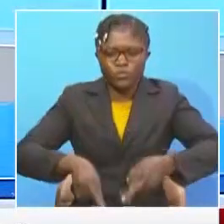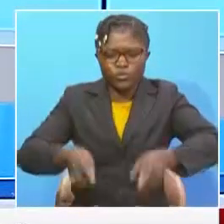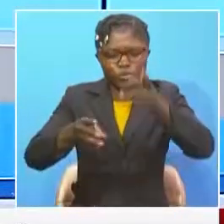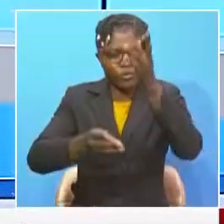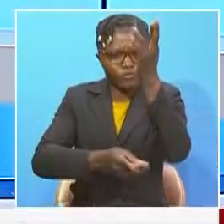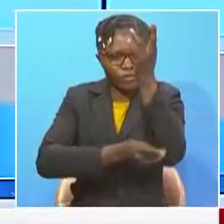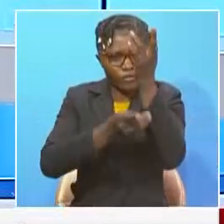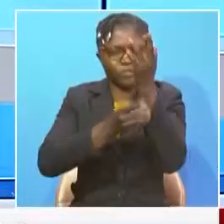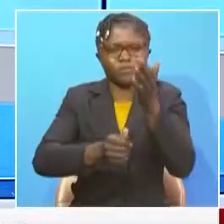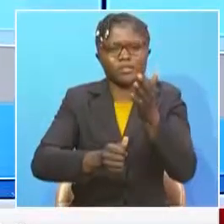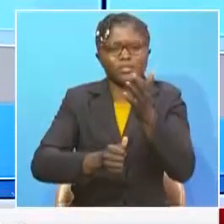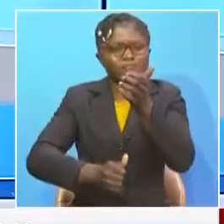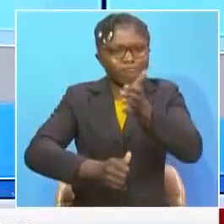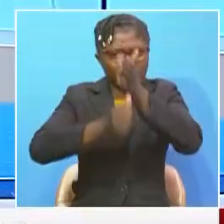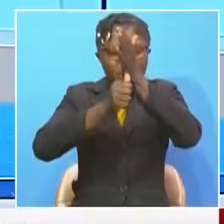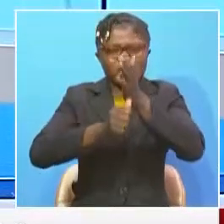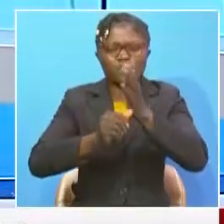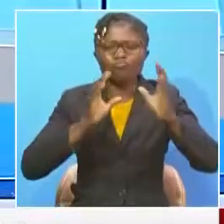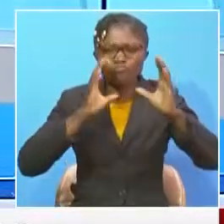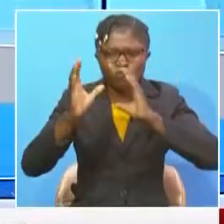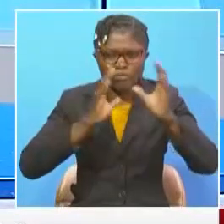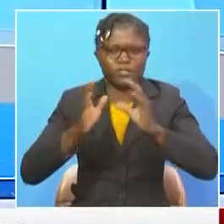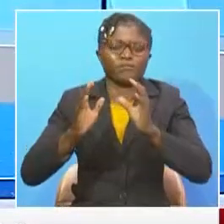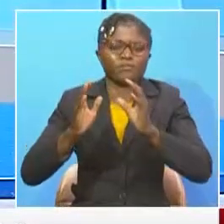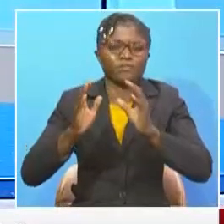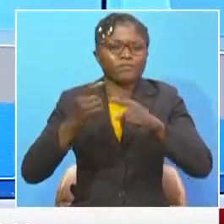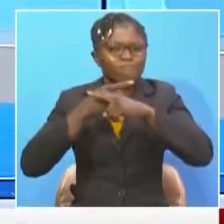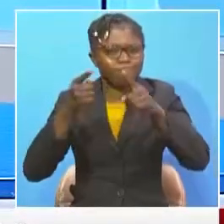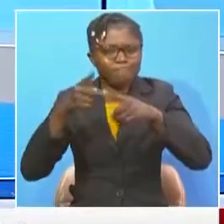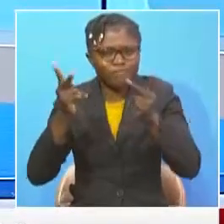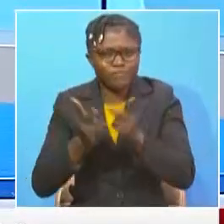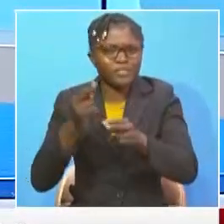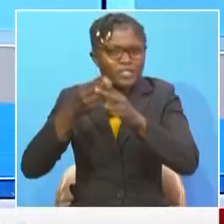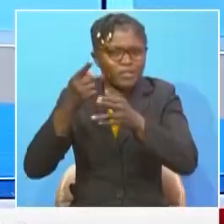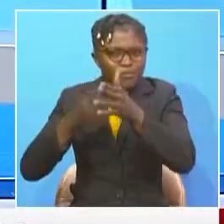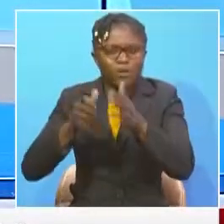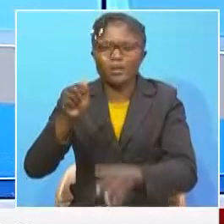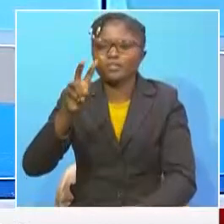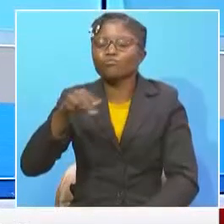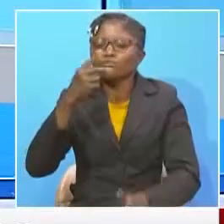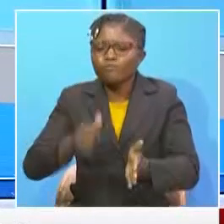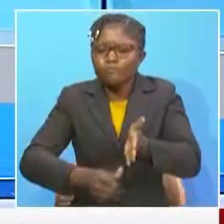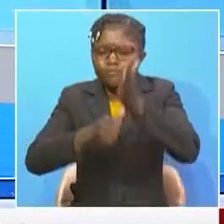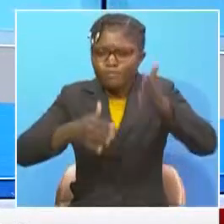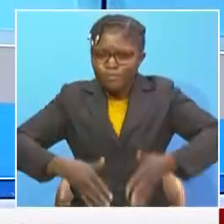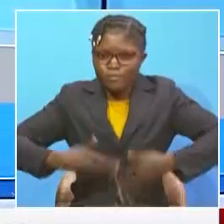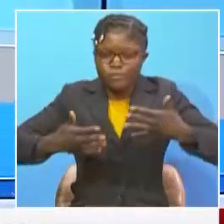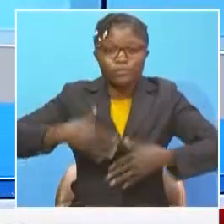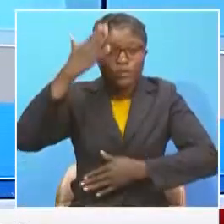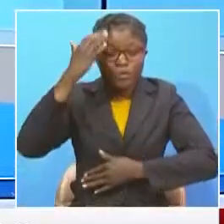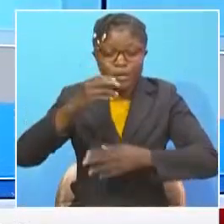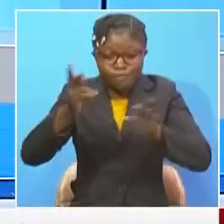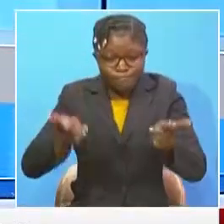Development Agency Head Communications and Corporate Affairs, Anthony Mlowa, says the agency is happy with the pace of